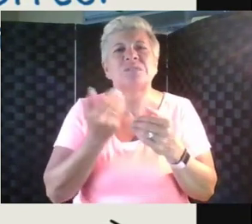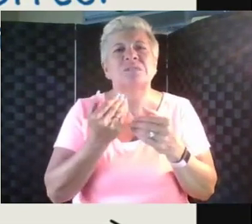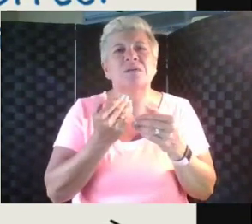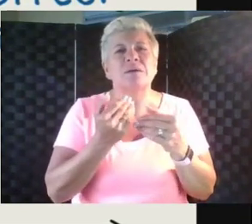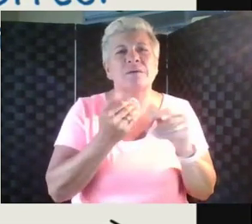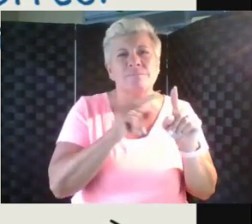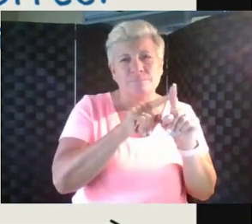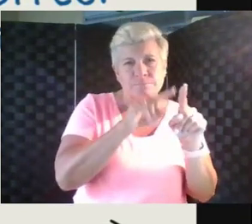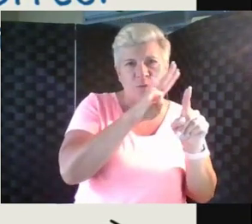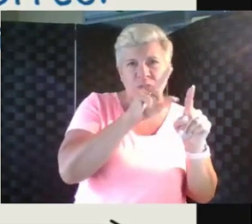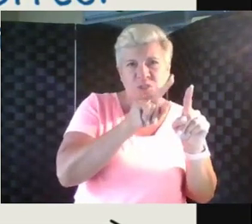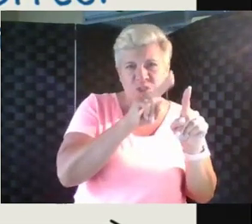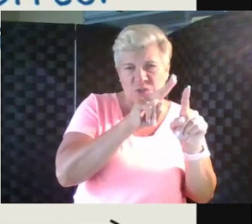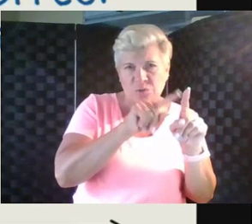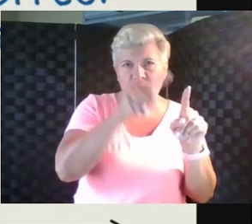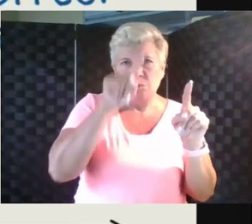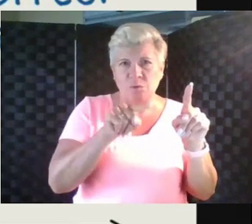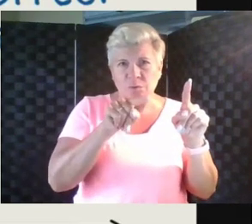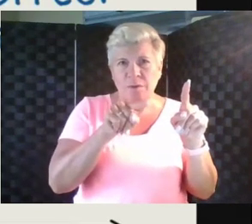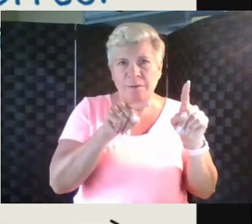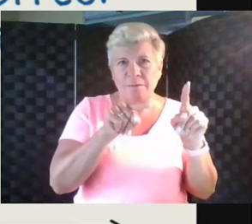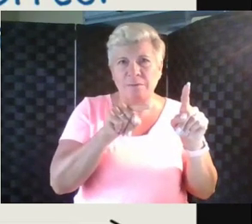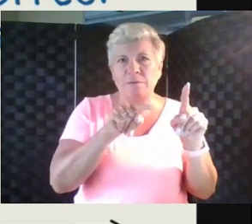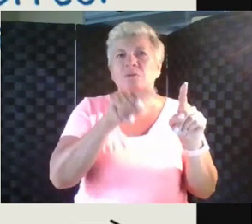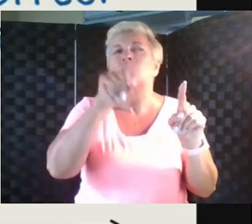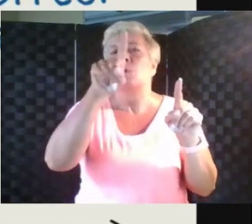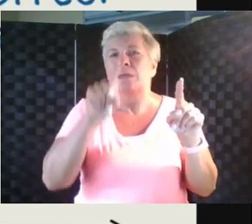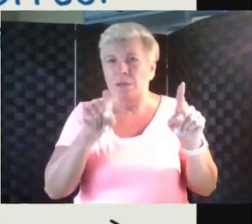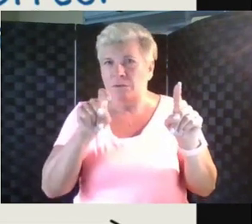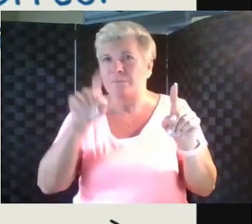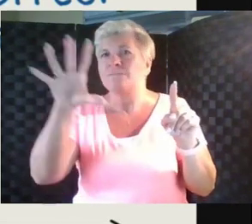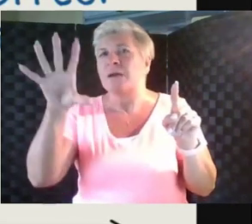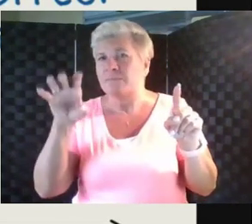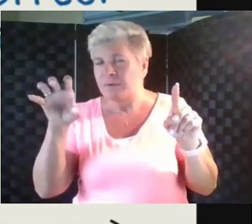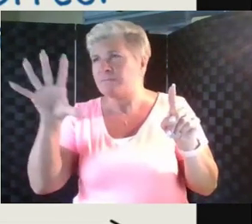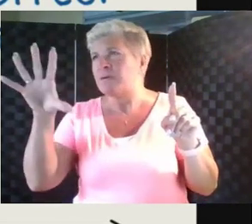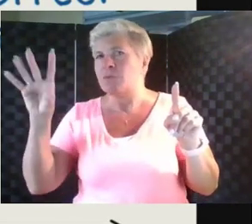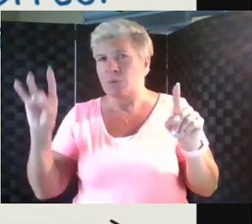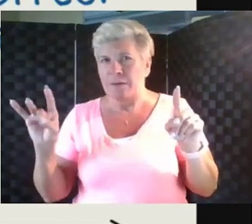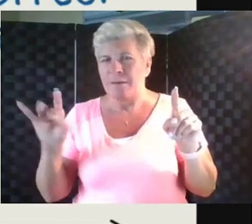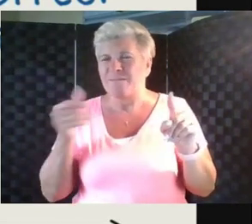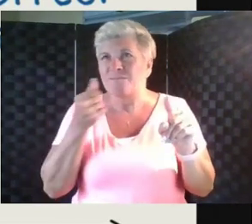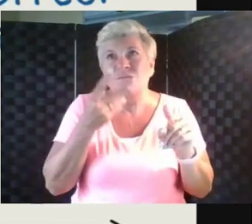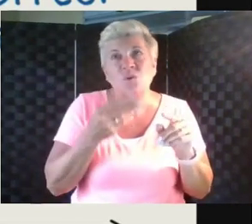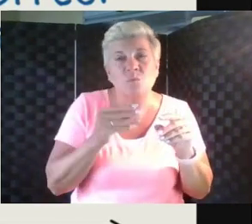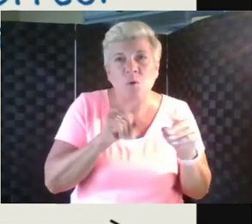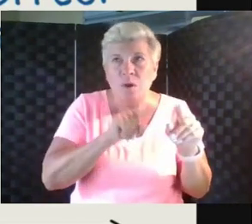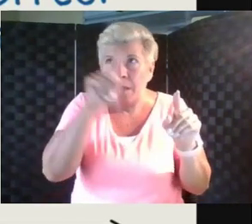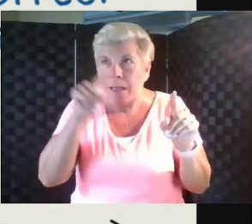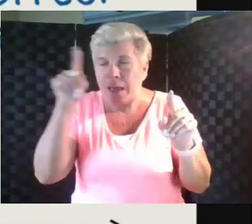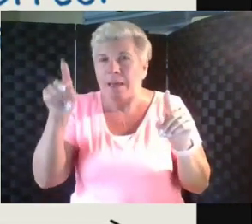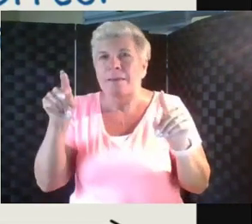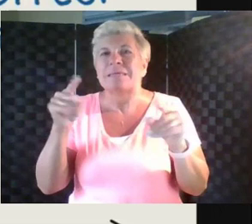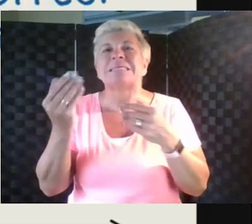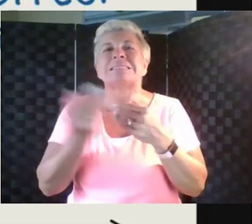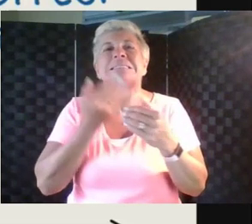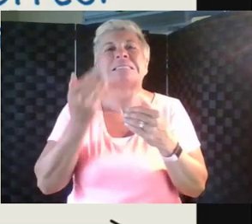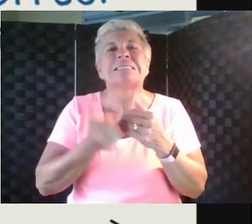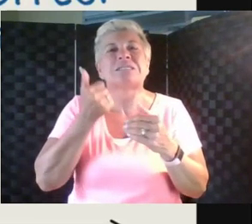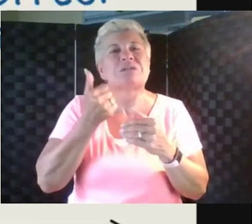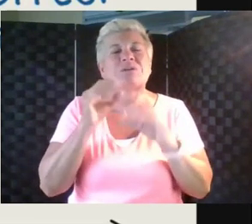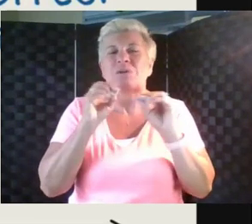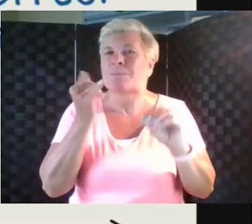to 50 to 100 to 500 to 508. Fewer moves is always faster, and it leaves less room to make a